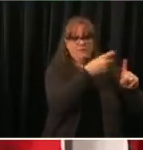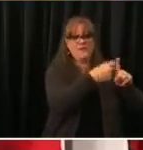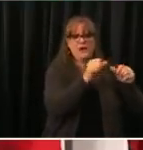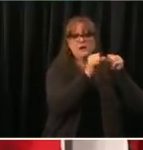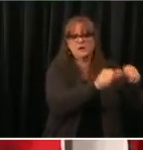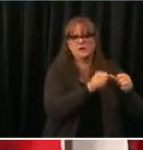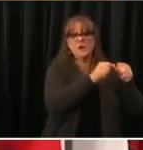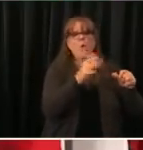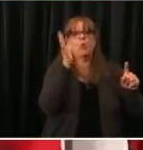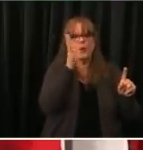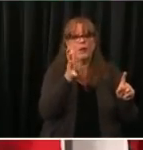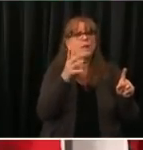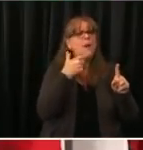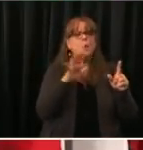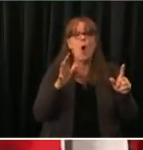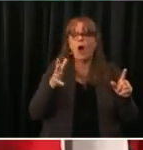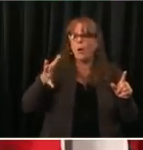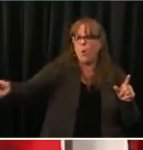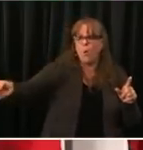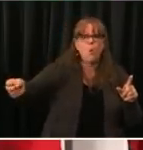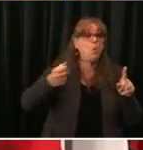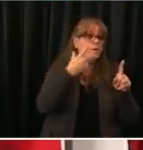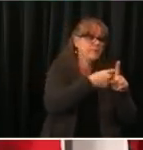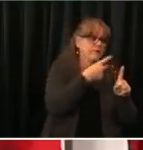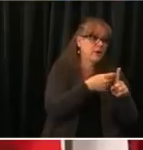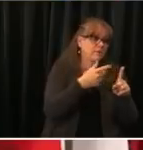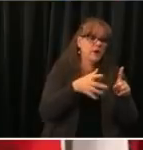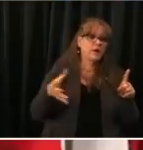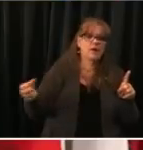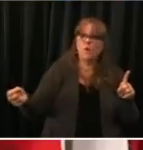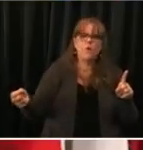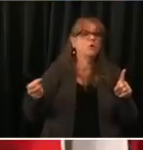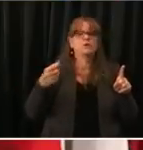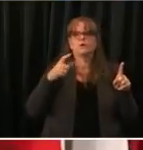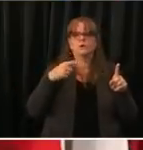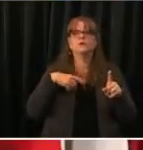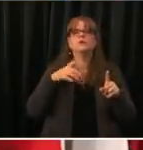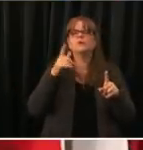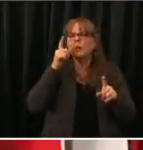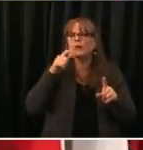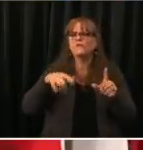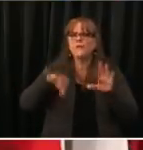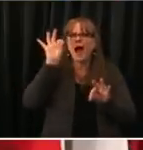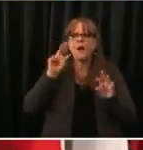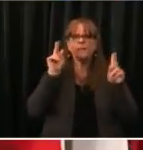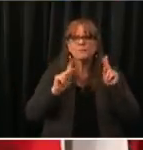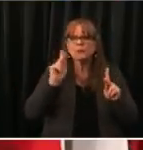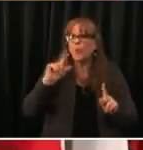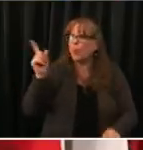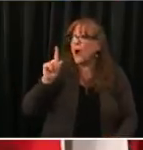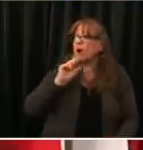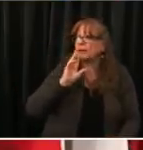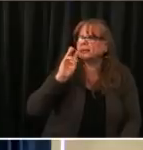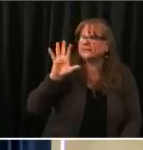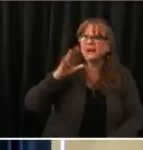administration of the vaccine just to find every last person in that dwindling pool. Follow up?